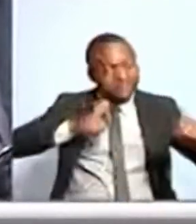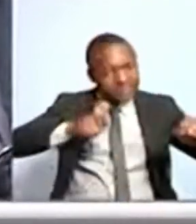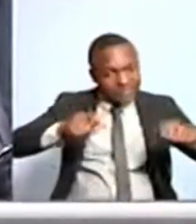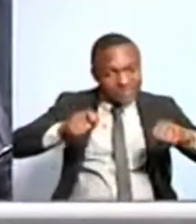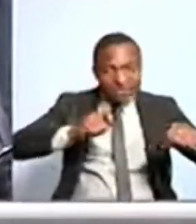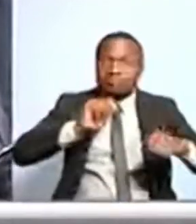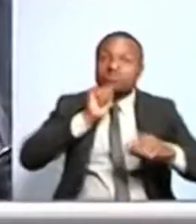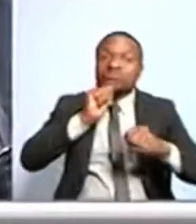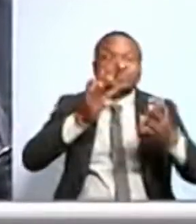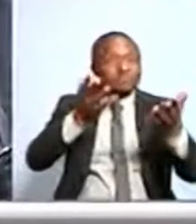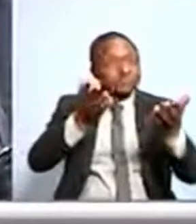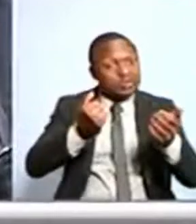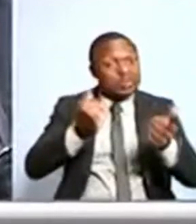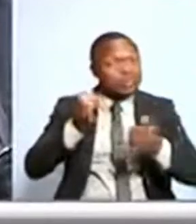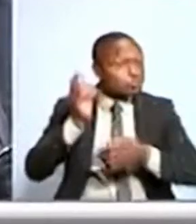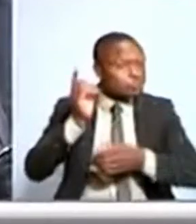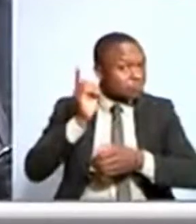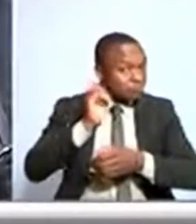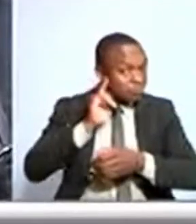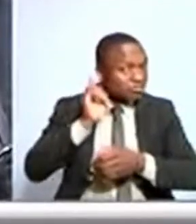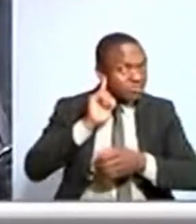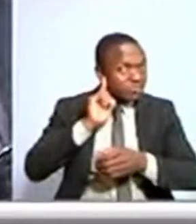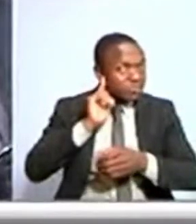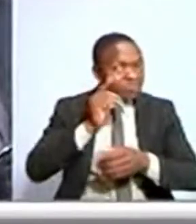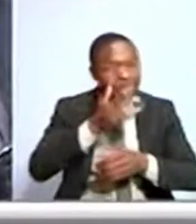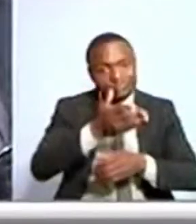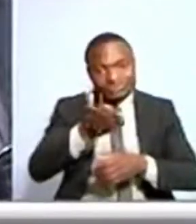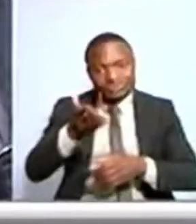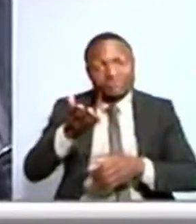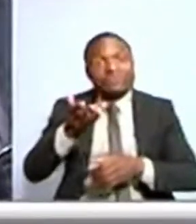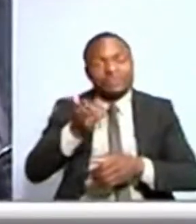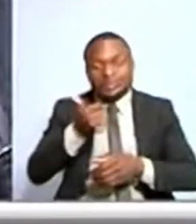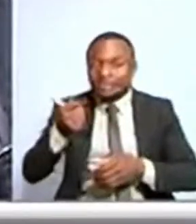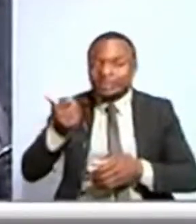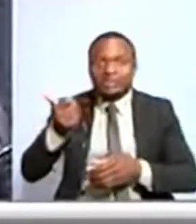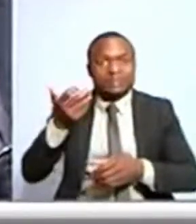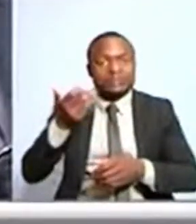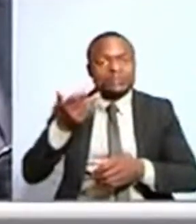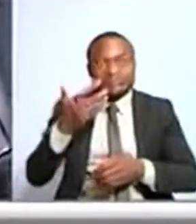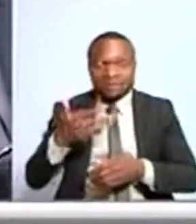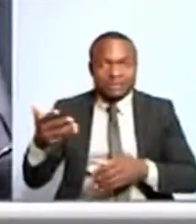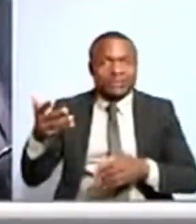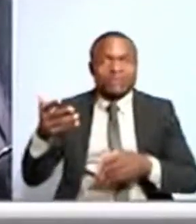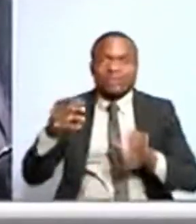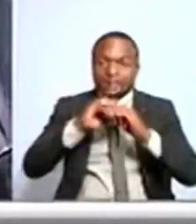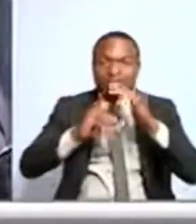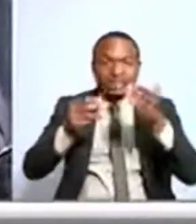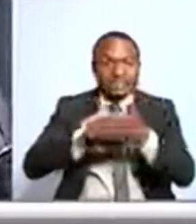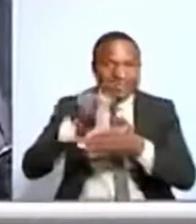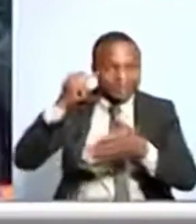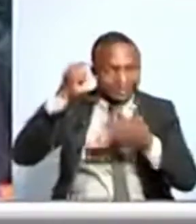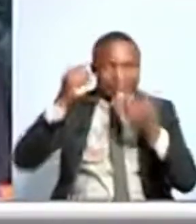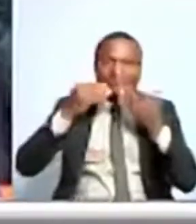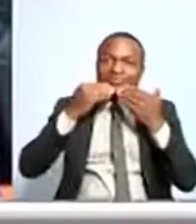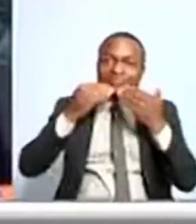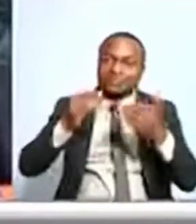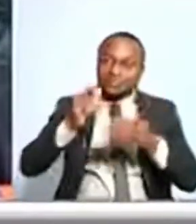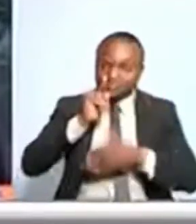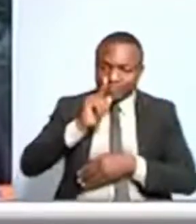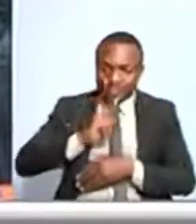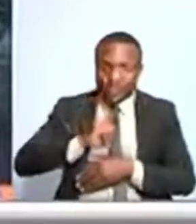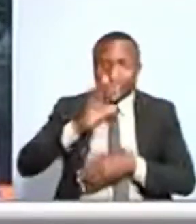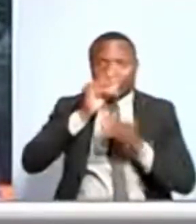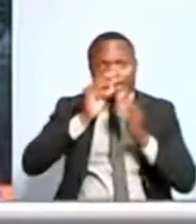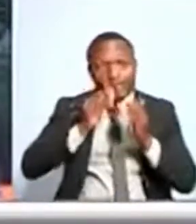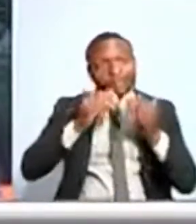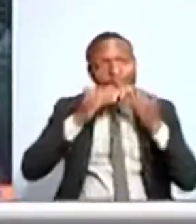We don't want to hear anything of that nature under the new Dawn administration. Madam Speaker, thank you.